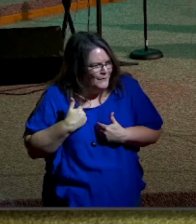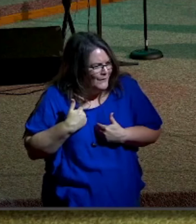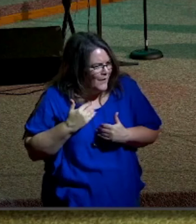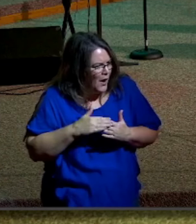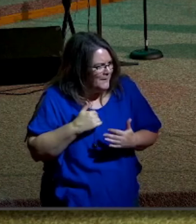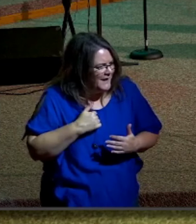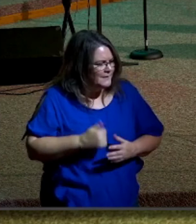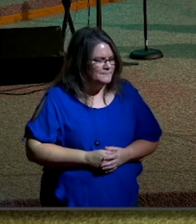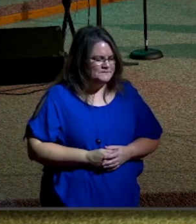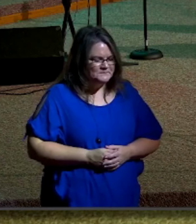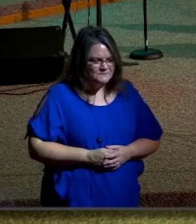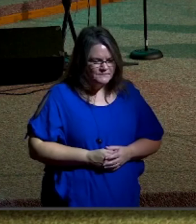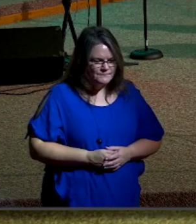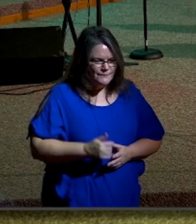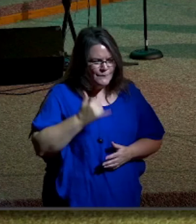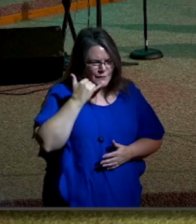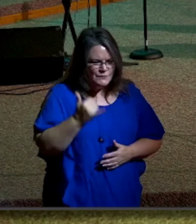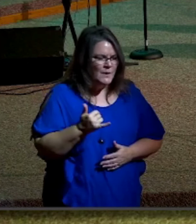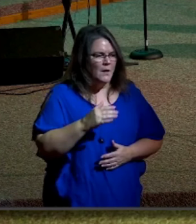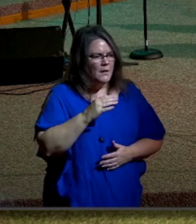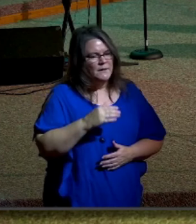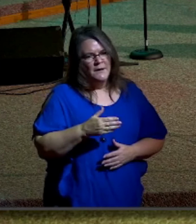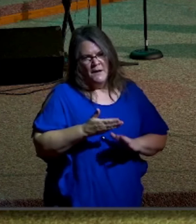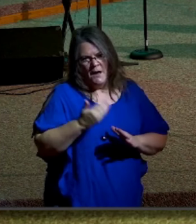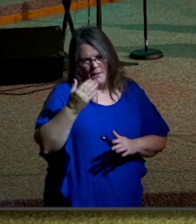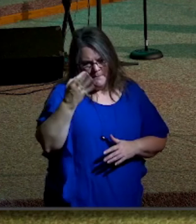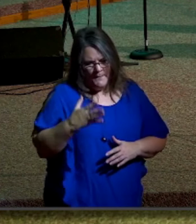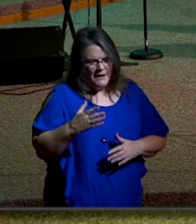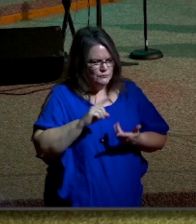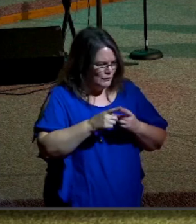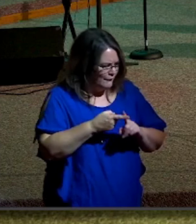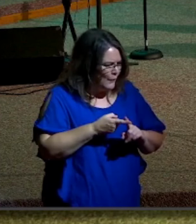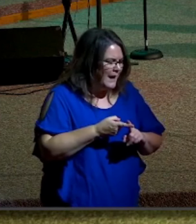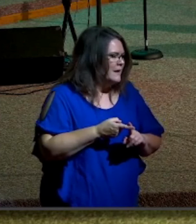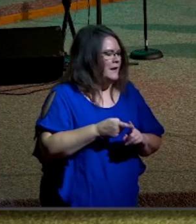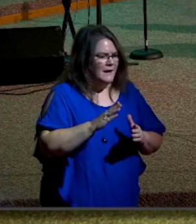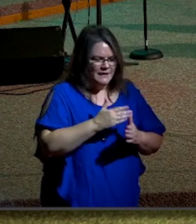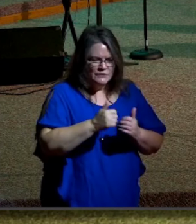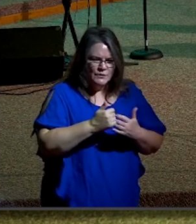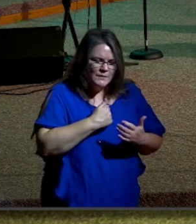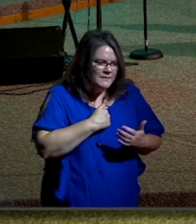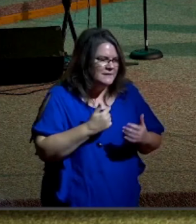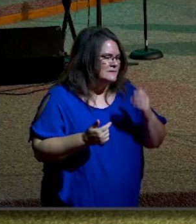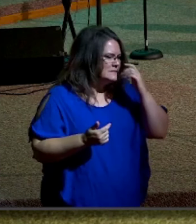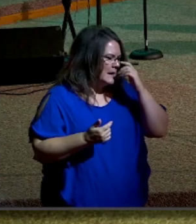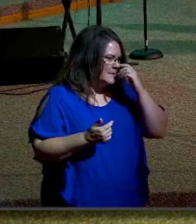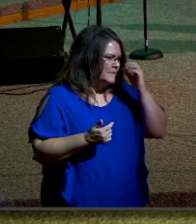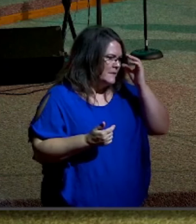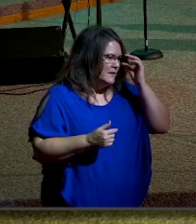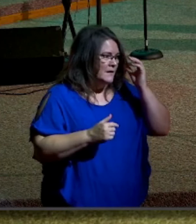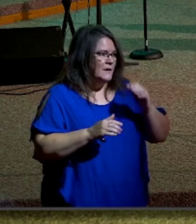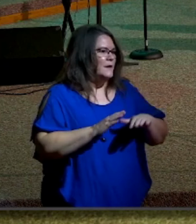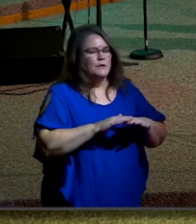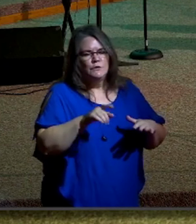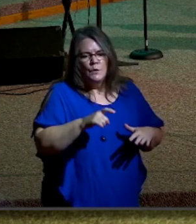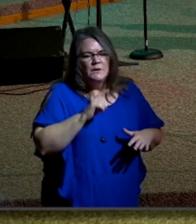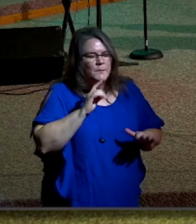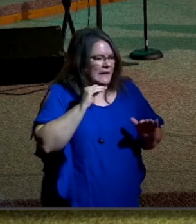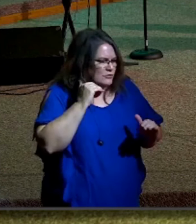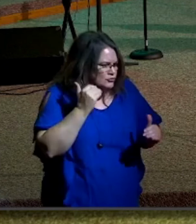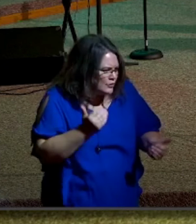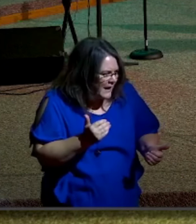I called one of my old pastor friends and he shared with me, he's like, you know, you don't need to be ashamed that